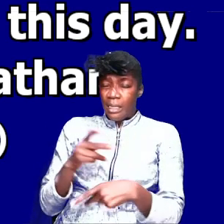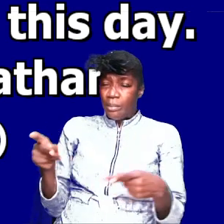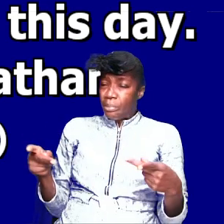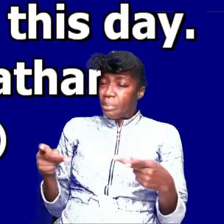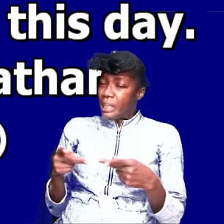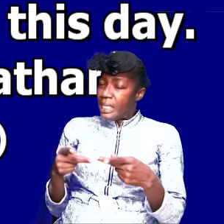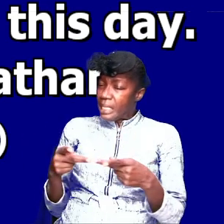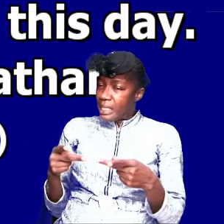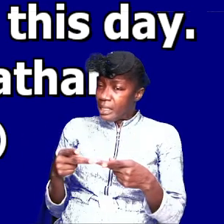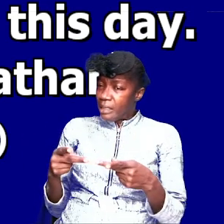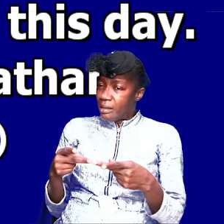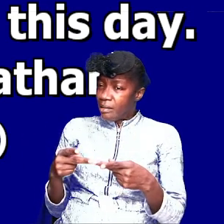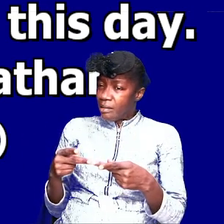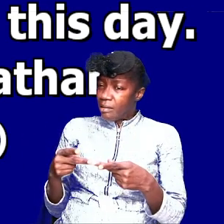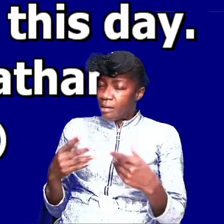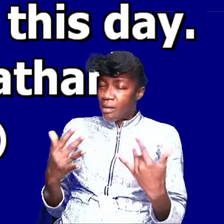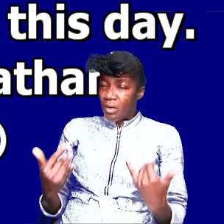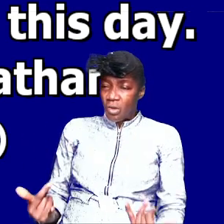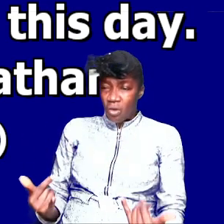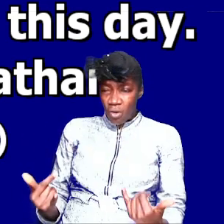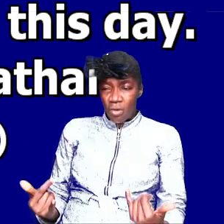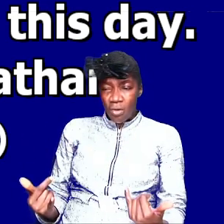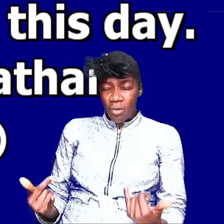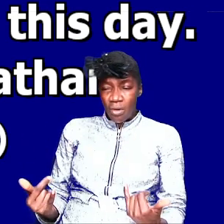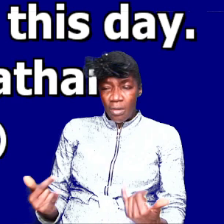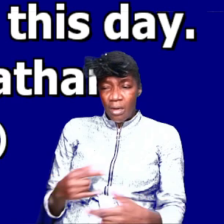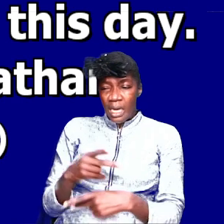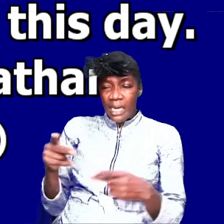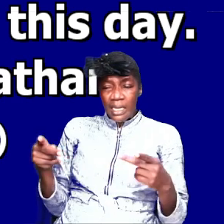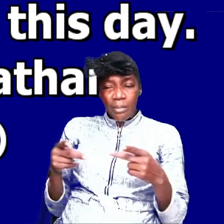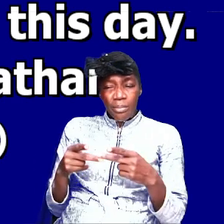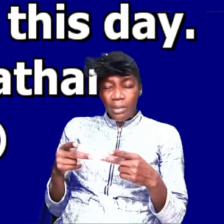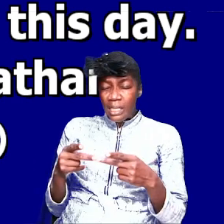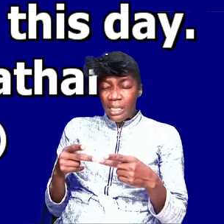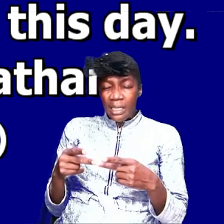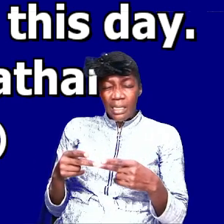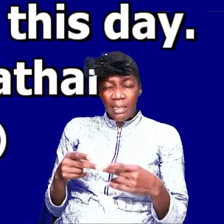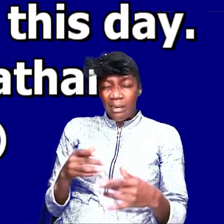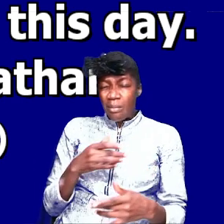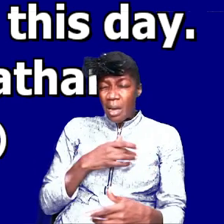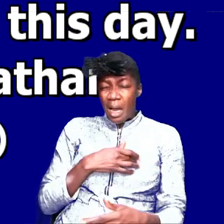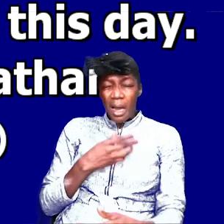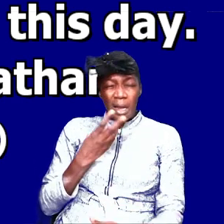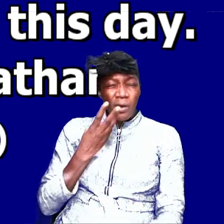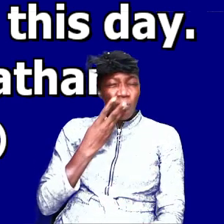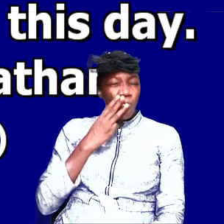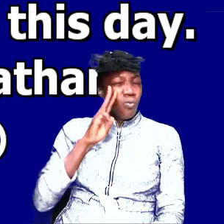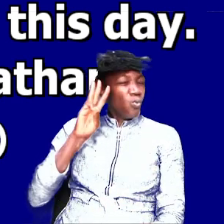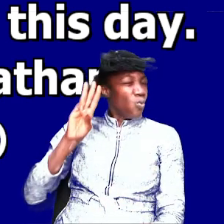was now at the point where his heart was wicked.